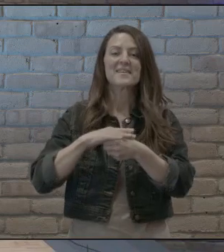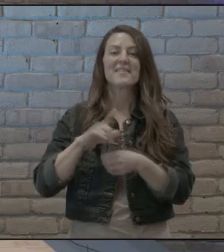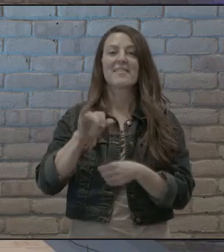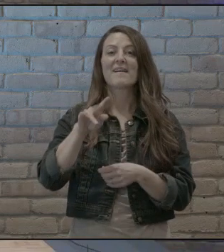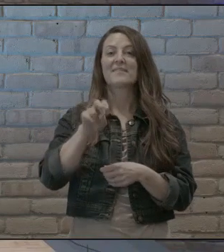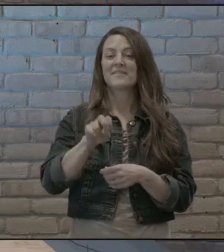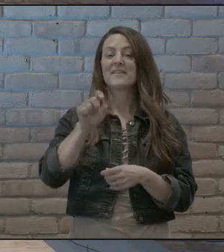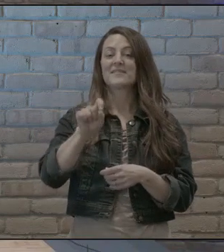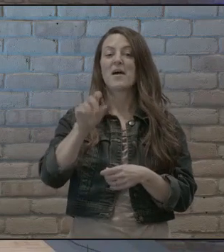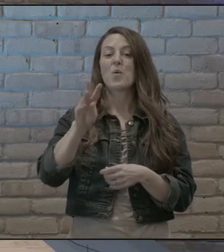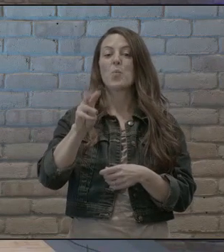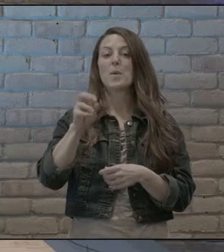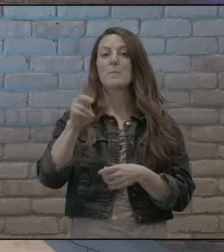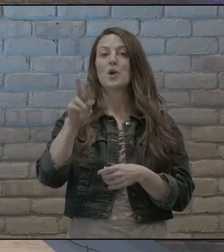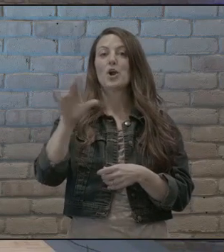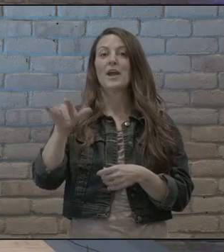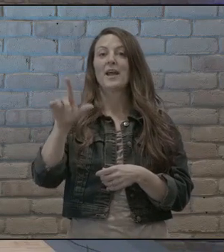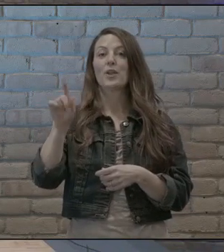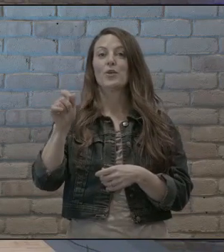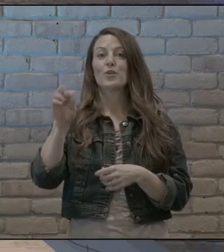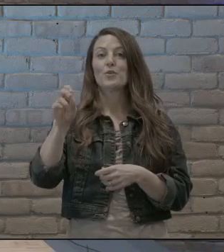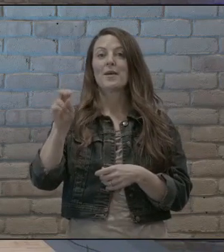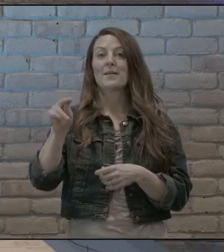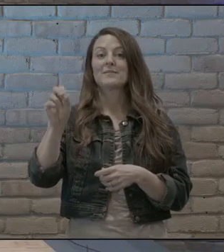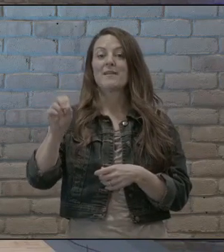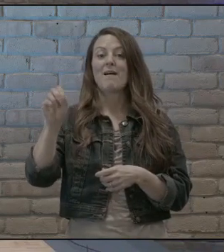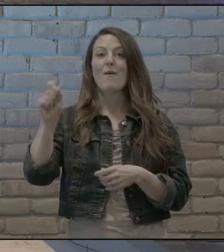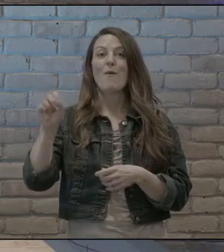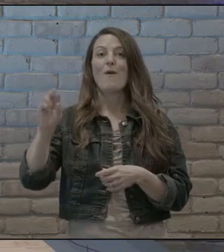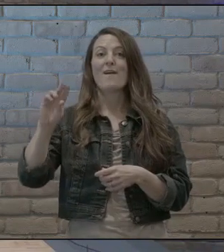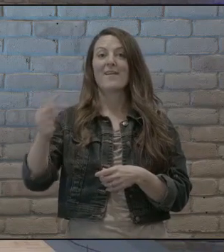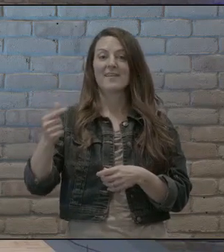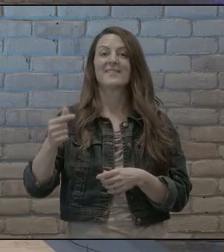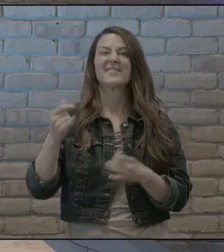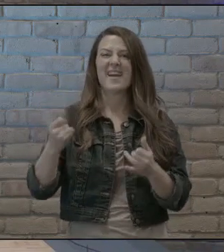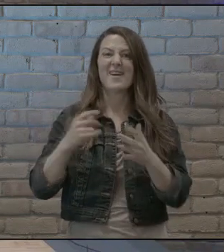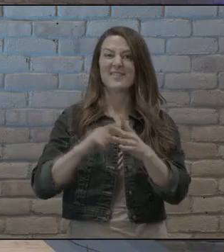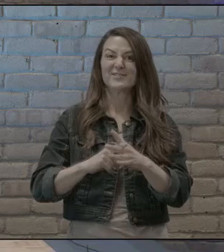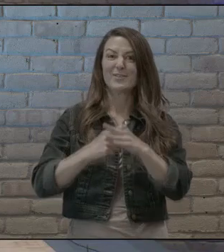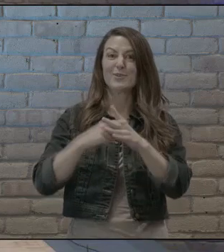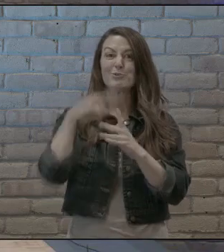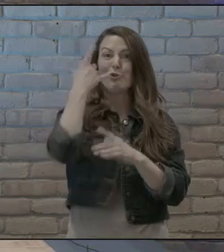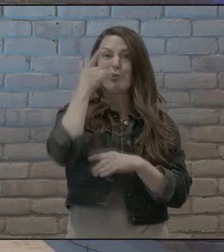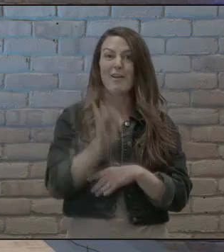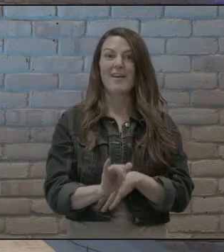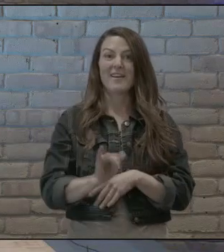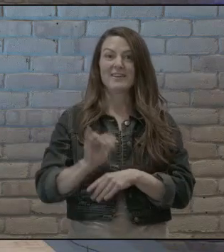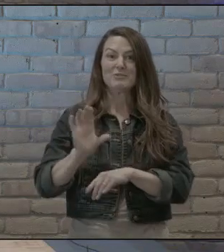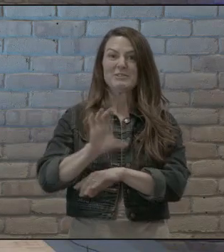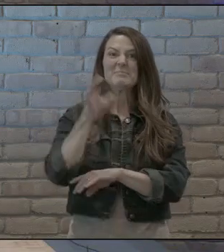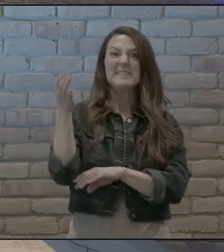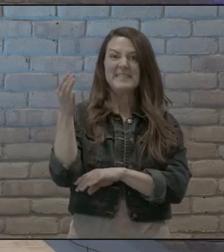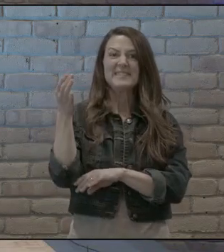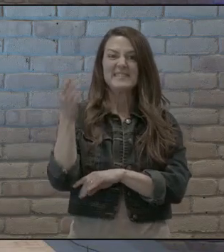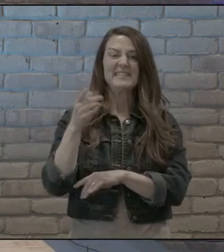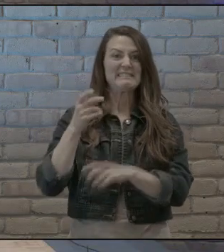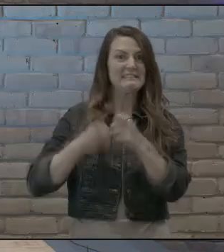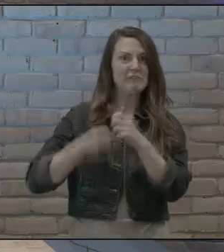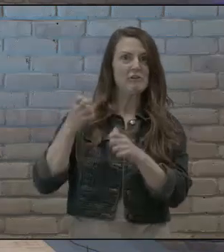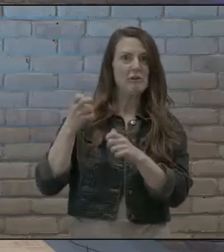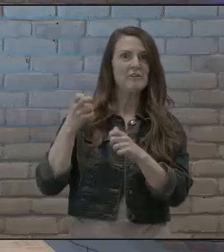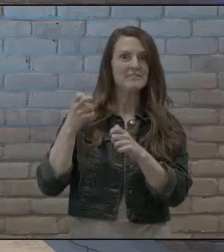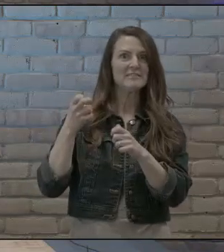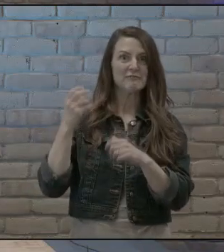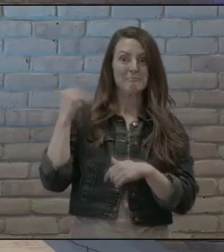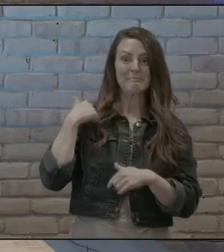live.woodburylutheran.org. Well, it is beginning to look a lot like Christmas, and honestly, it's hard to find something much taller than me, but I think